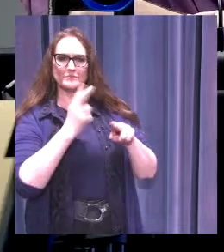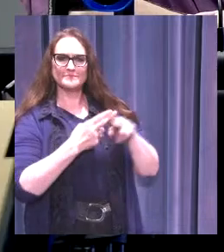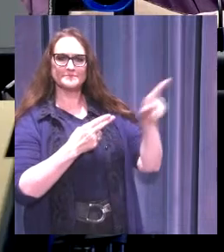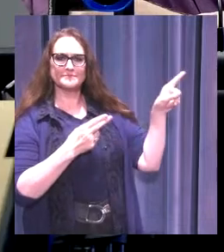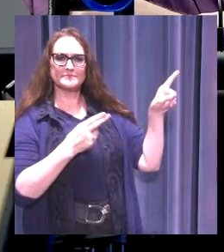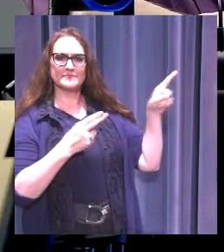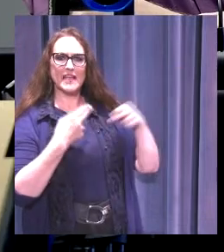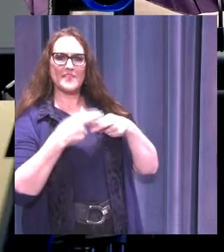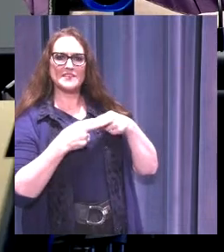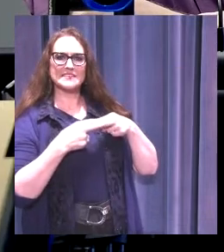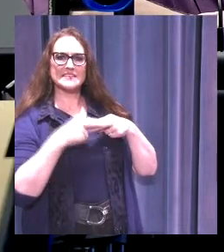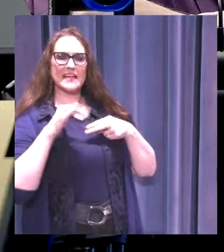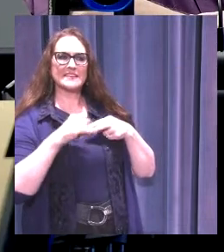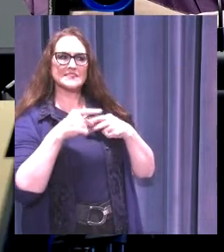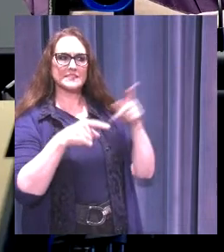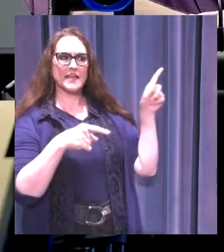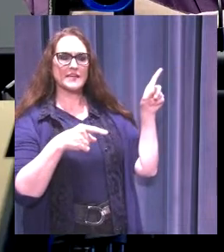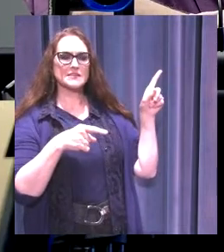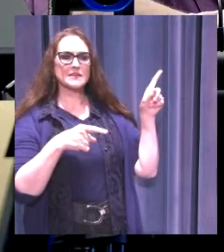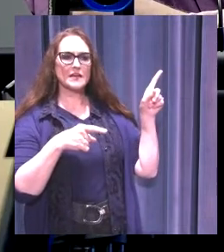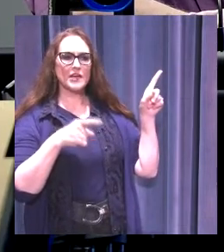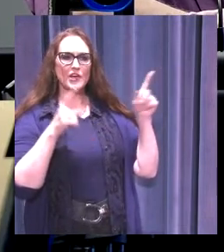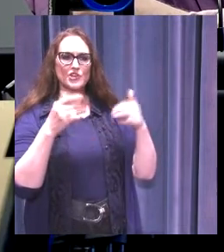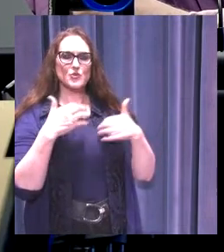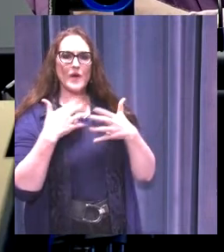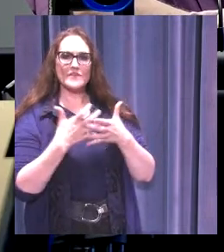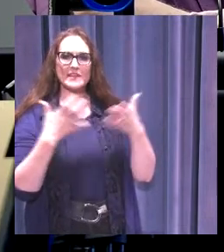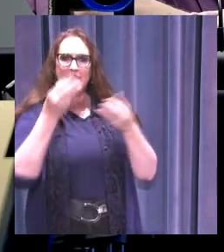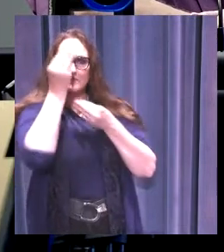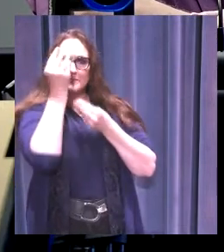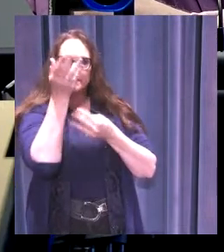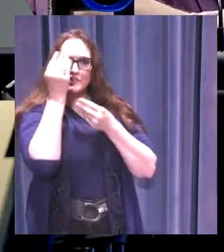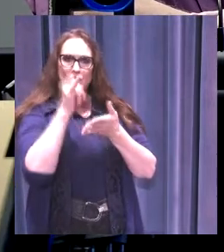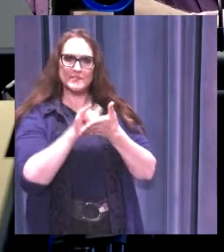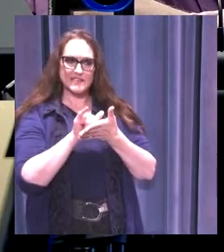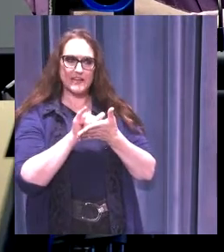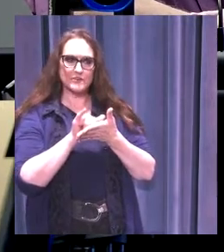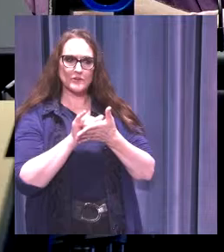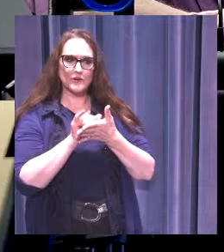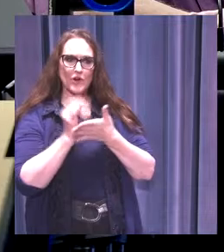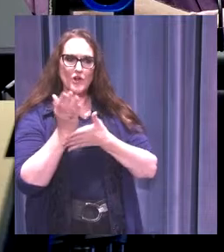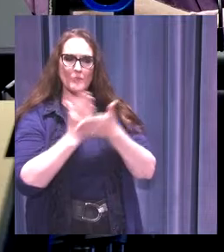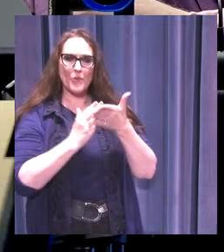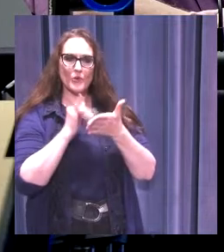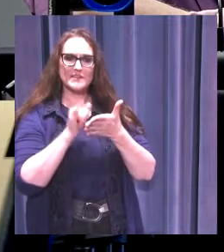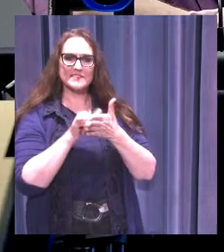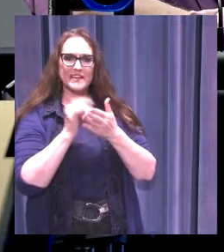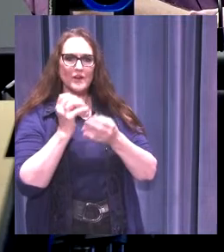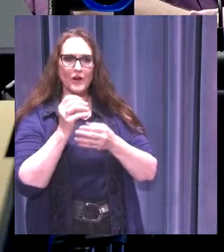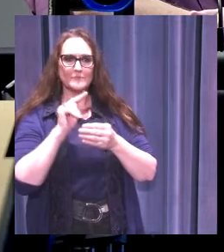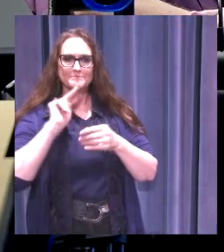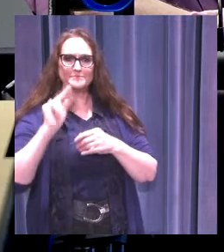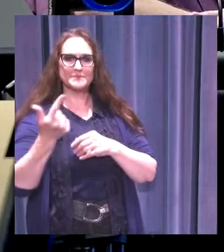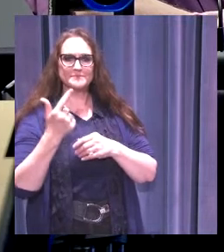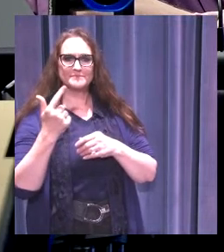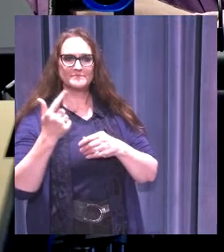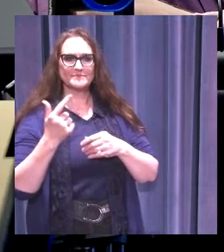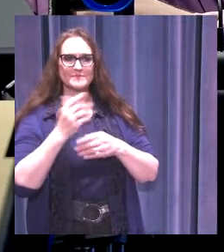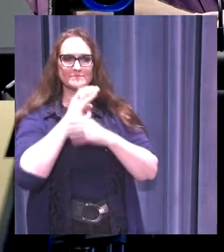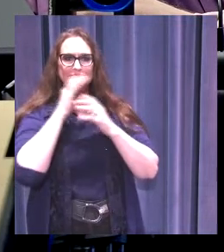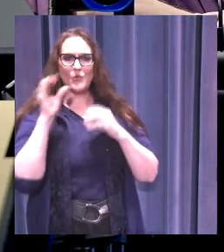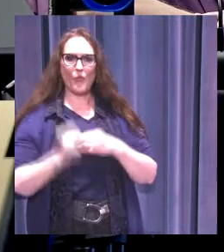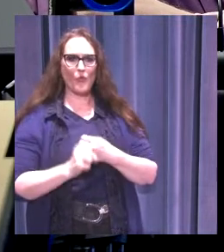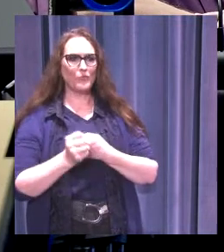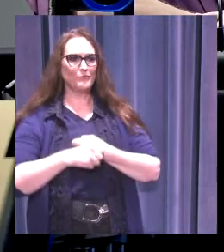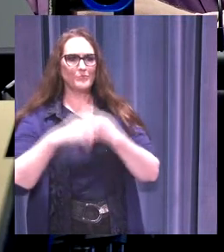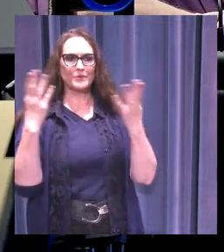own slides to where that you have a lot of materials that are components that are obsolete. Correct. And that you're having